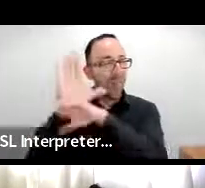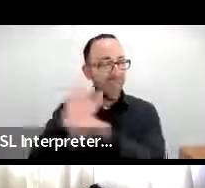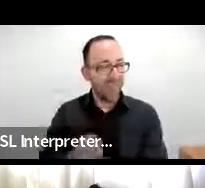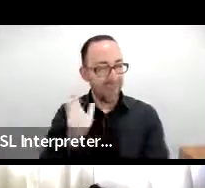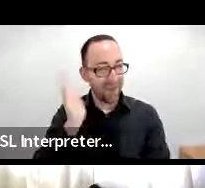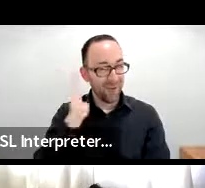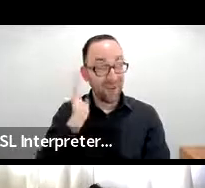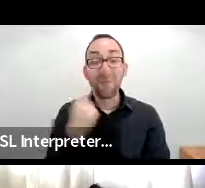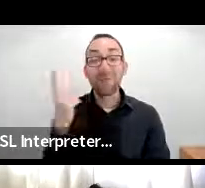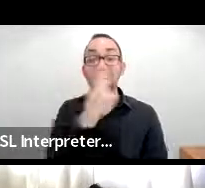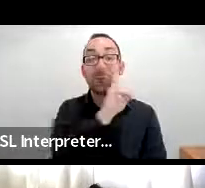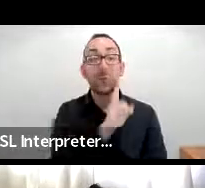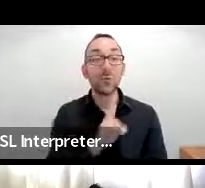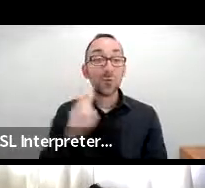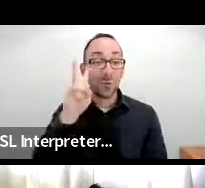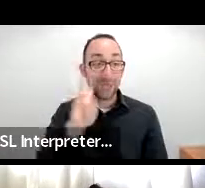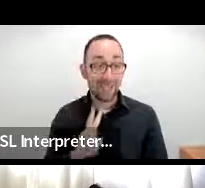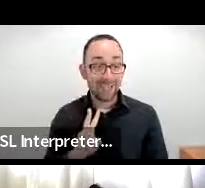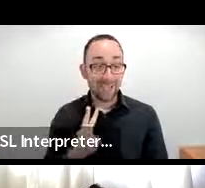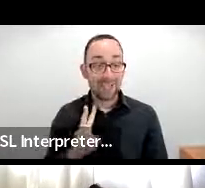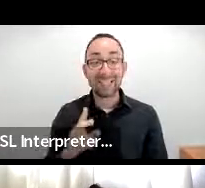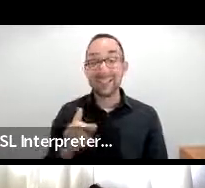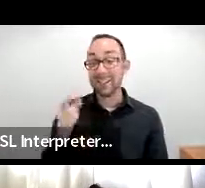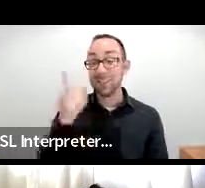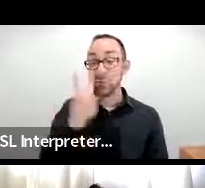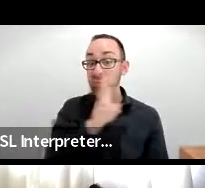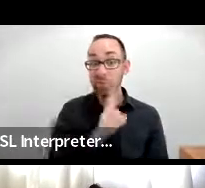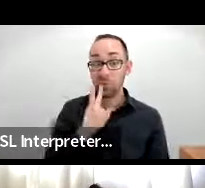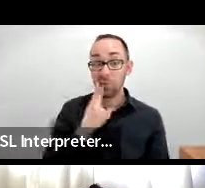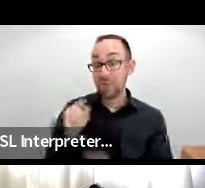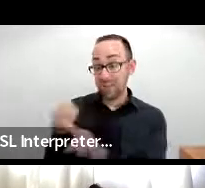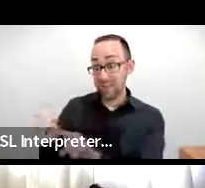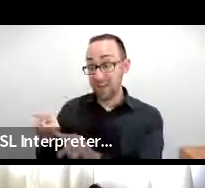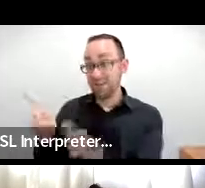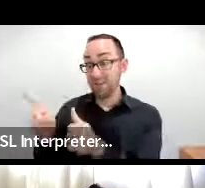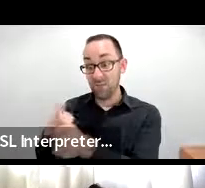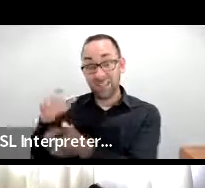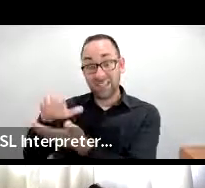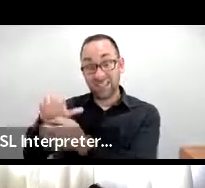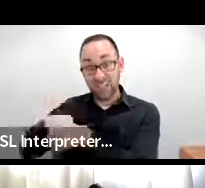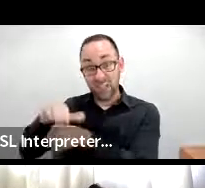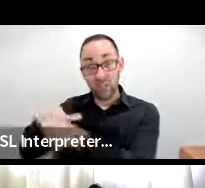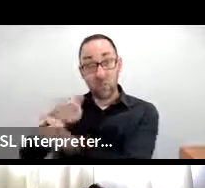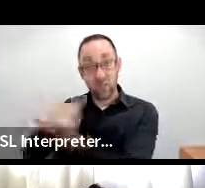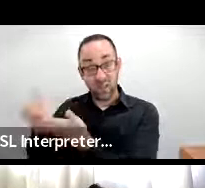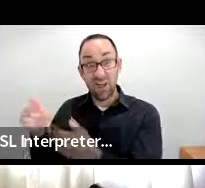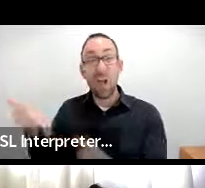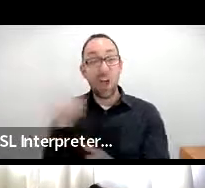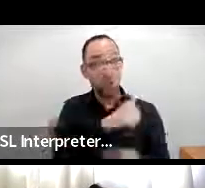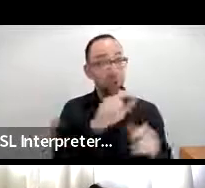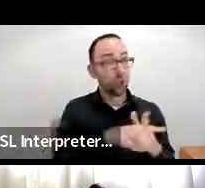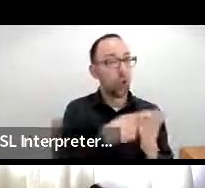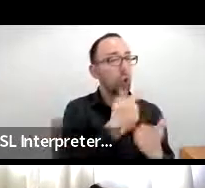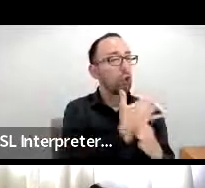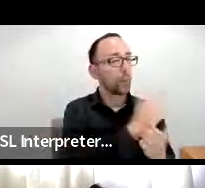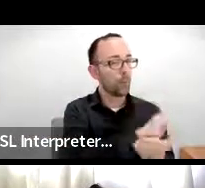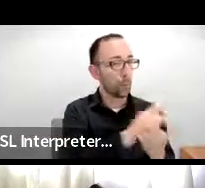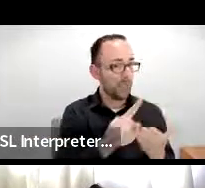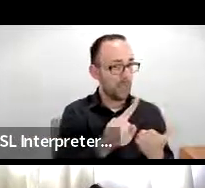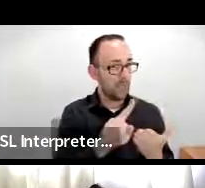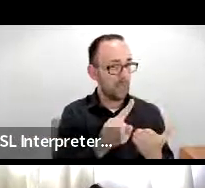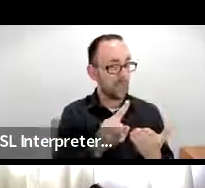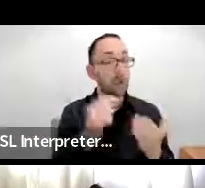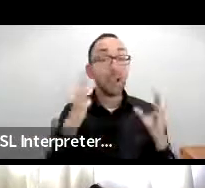with twins, one of the twins will start in English week and the other will start in German week. So they'll have the